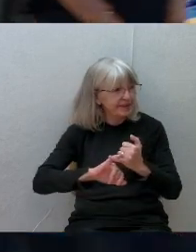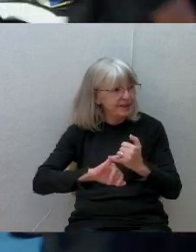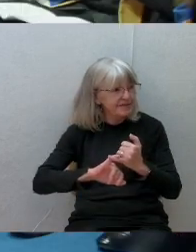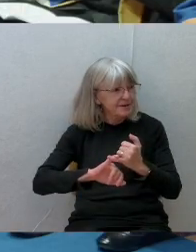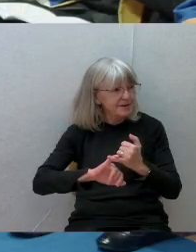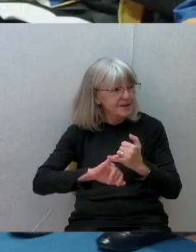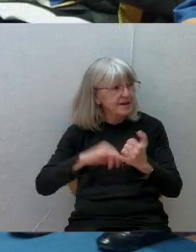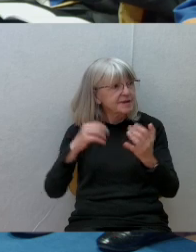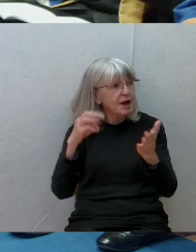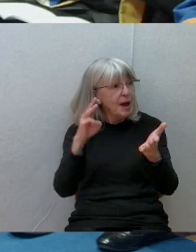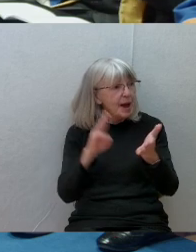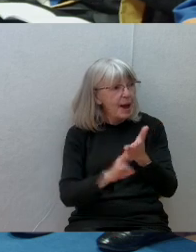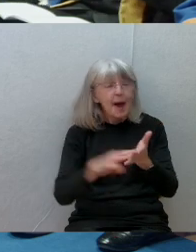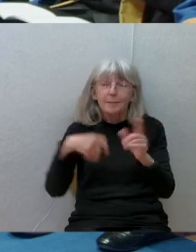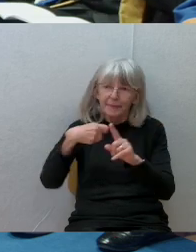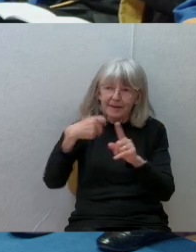Summer Meekison.